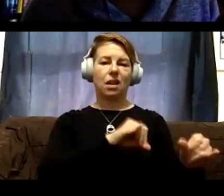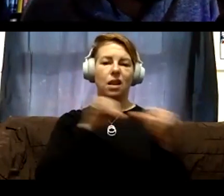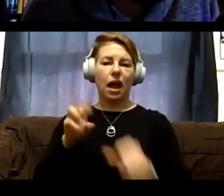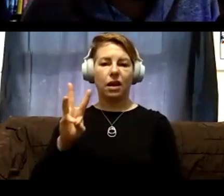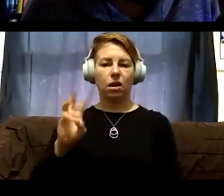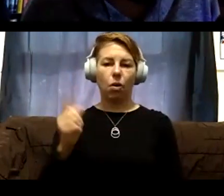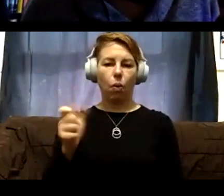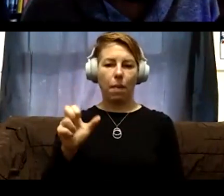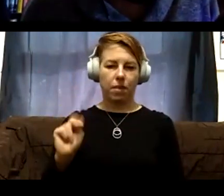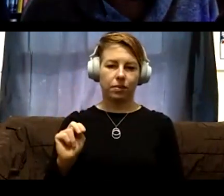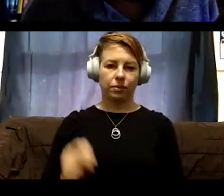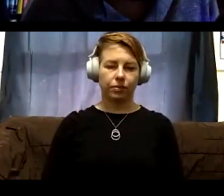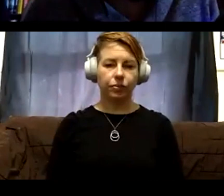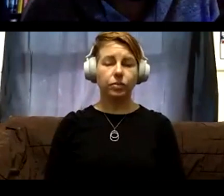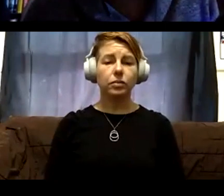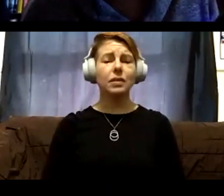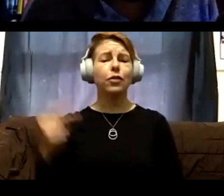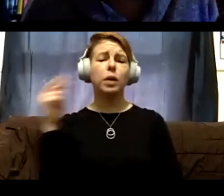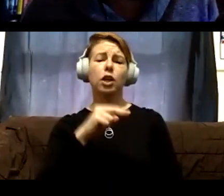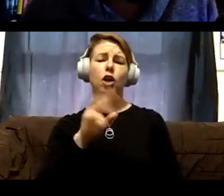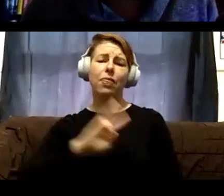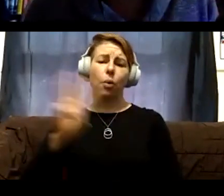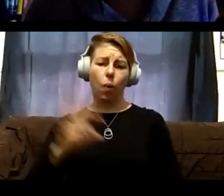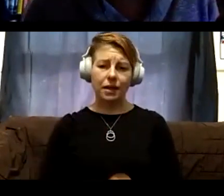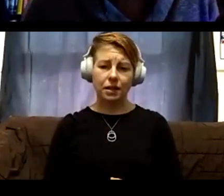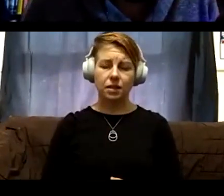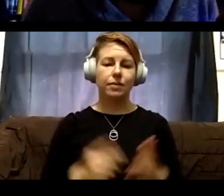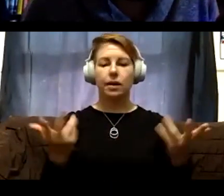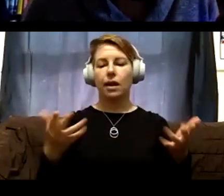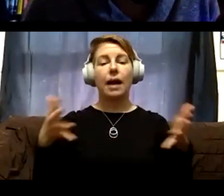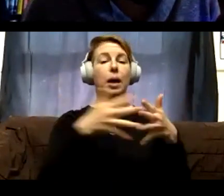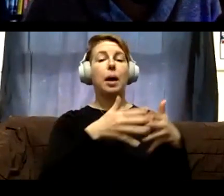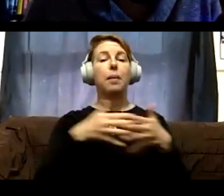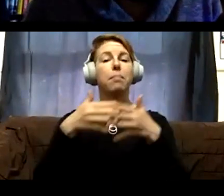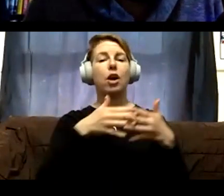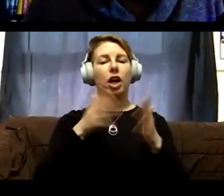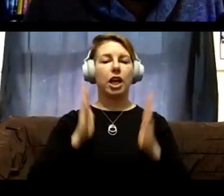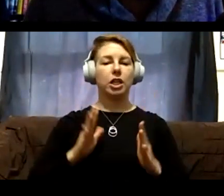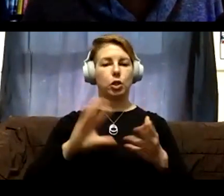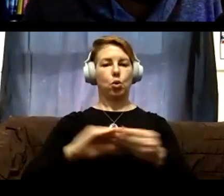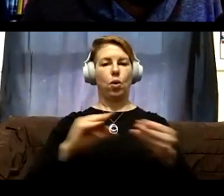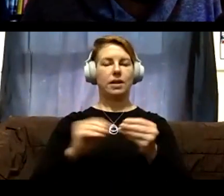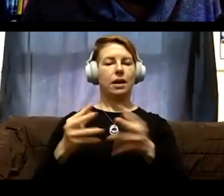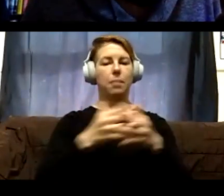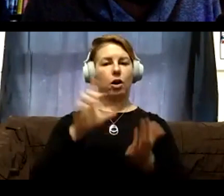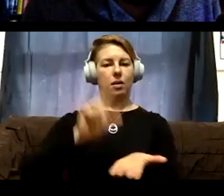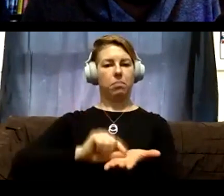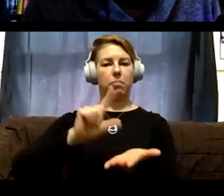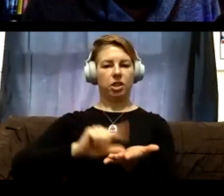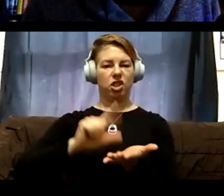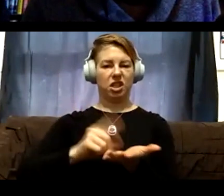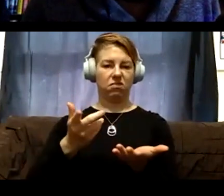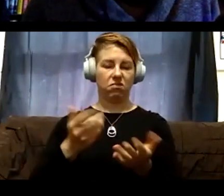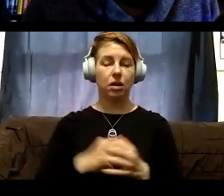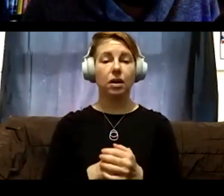If we're looking at the West and we home in on, say, American publishing, American storytelling, common thought would say the science